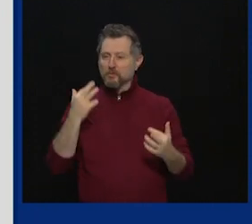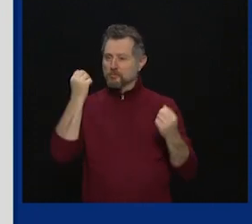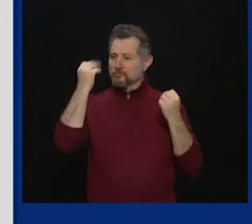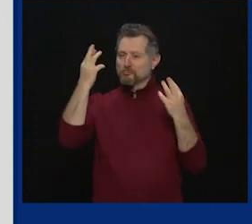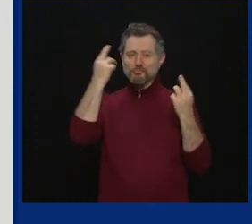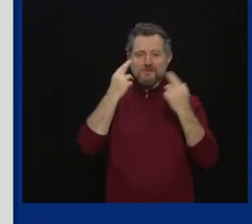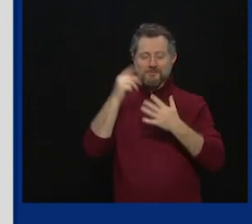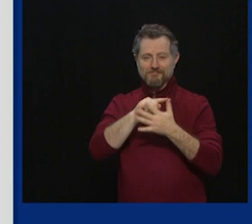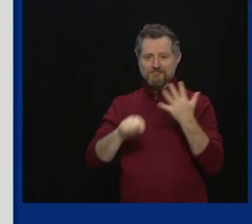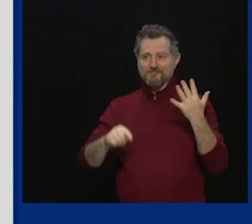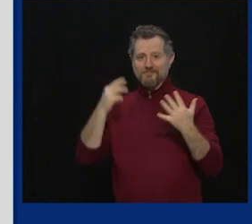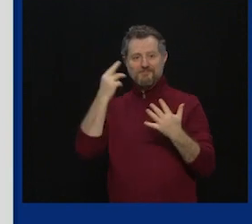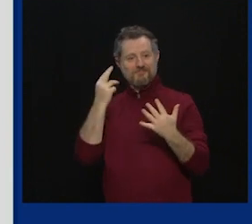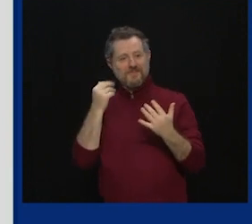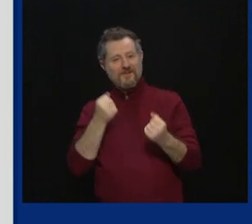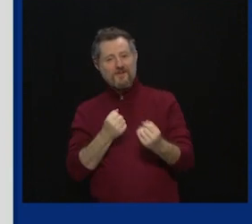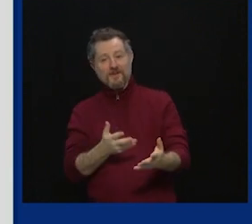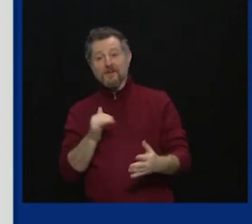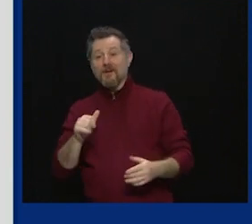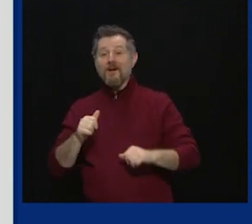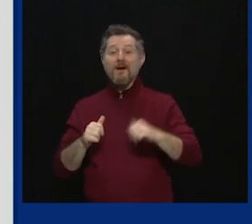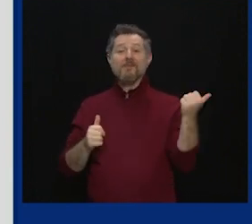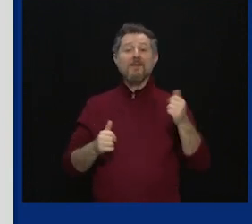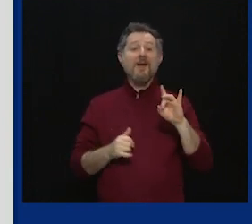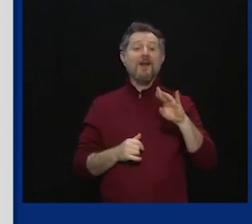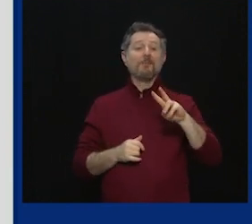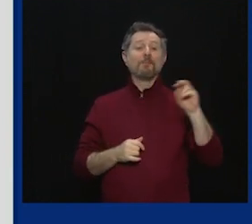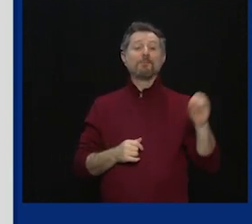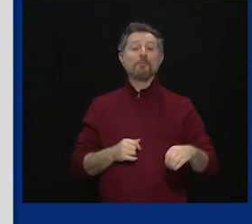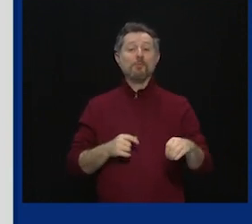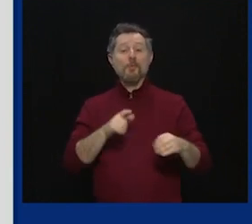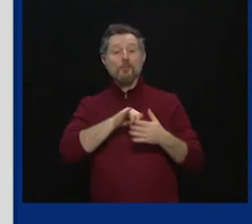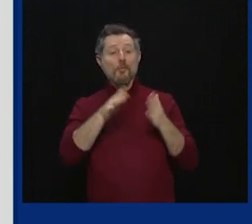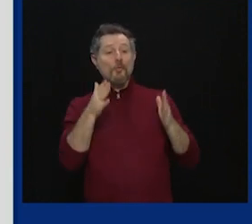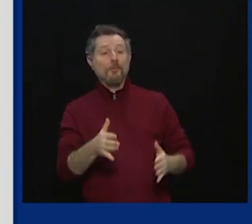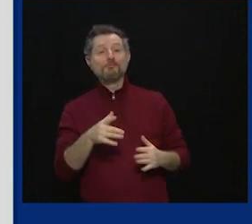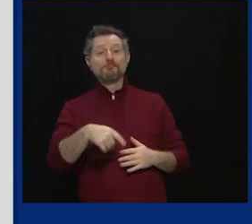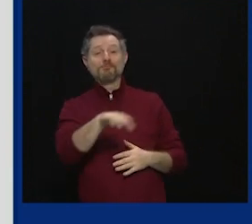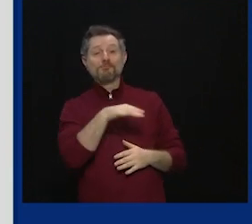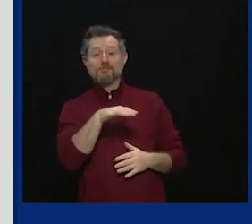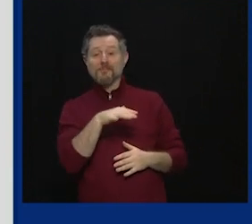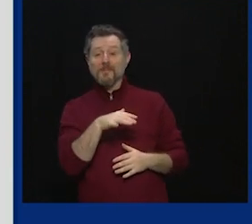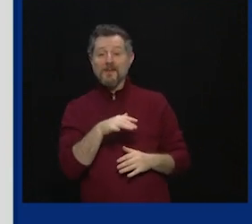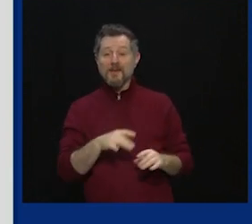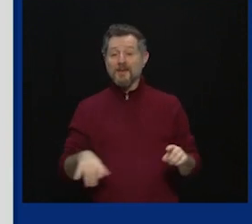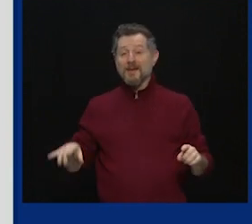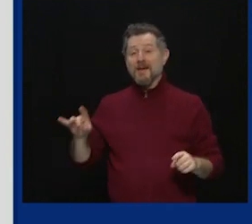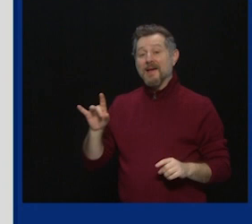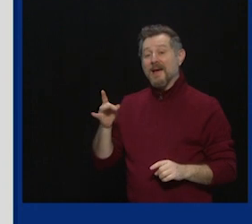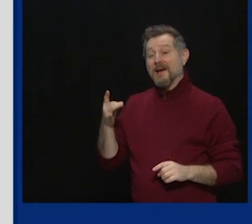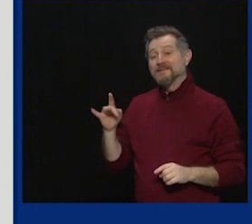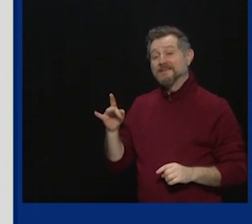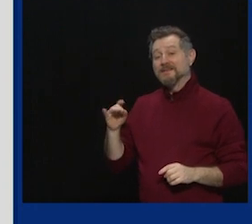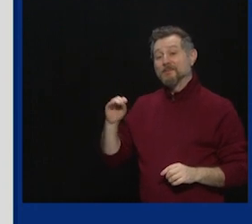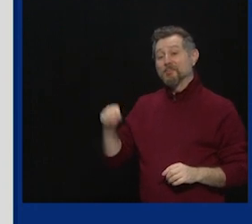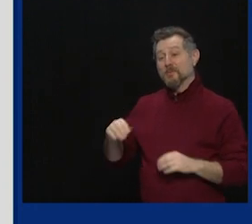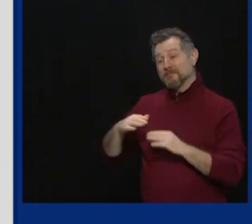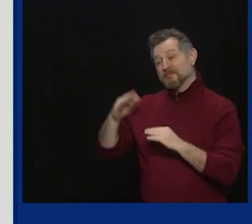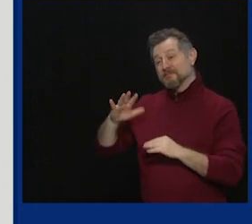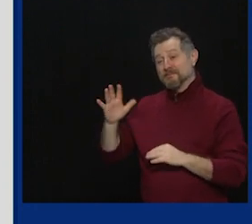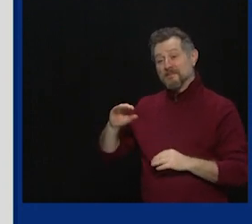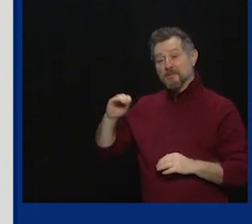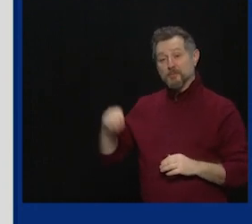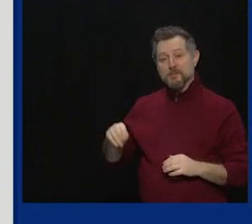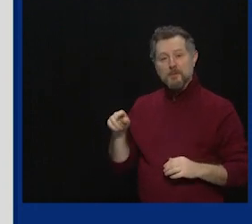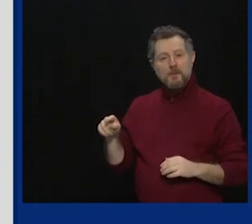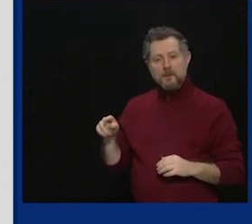82% of New Yorkers that we have, but when you look at the whole scale, that's 18 plus, we still have to get to our children. The number of children who've now